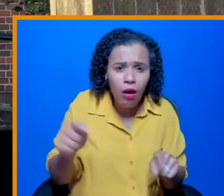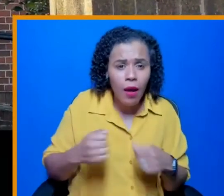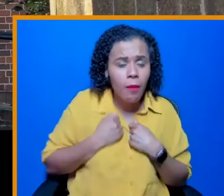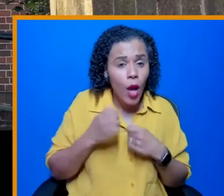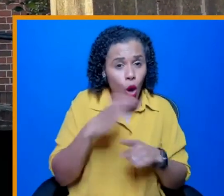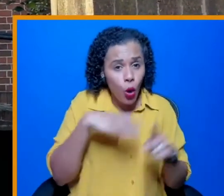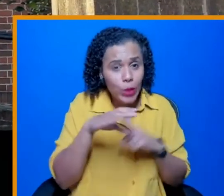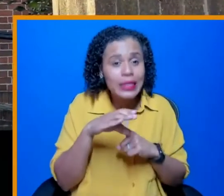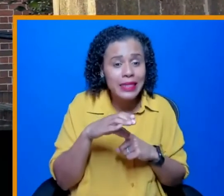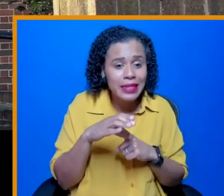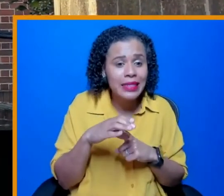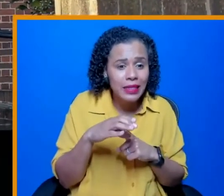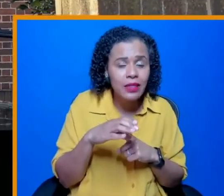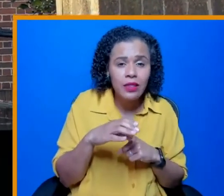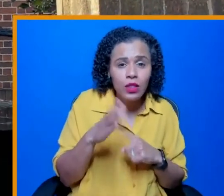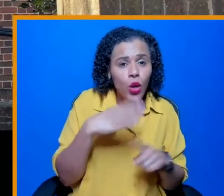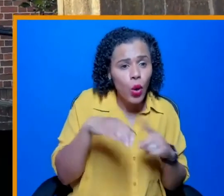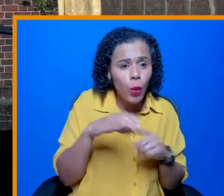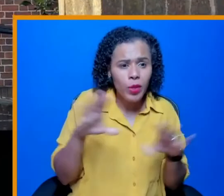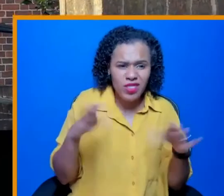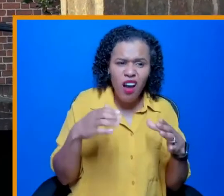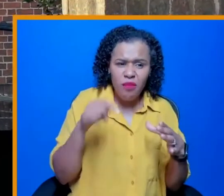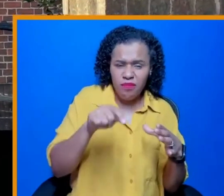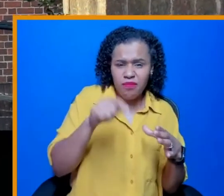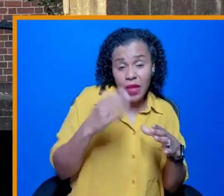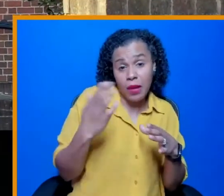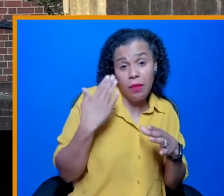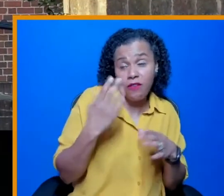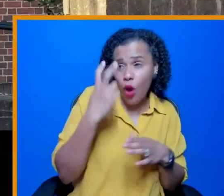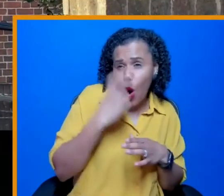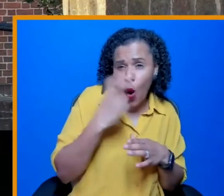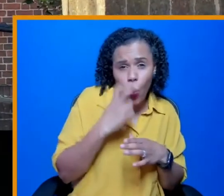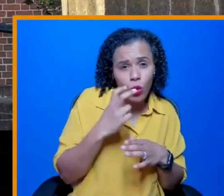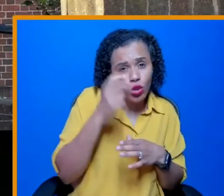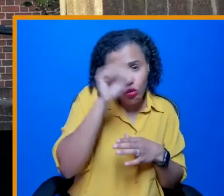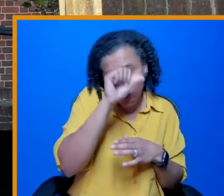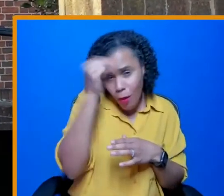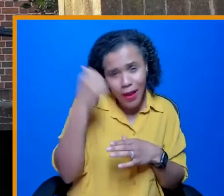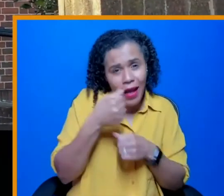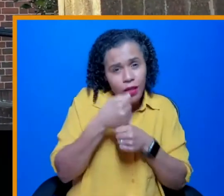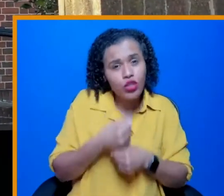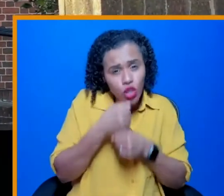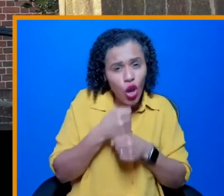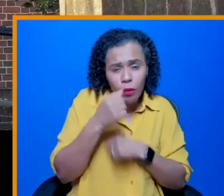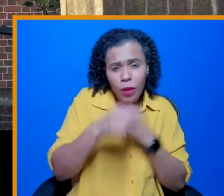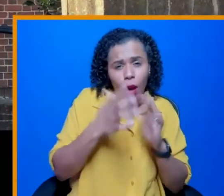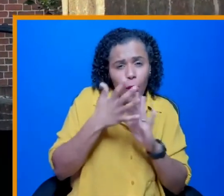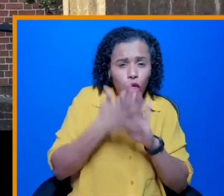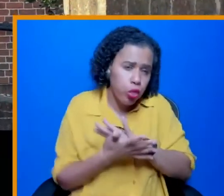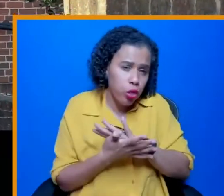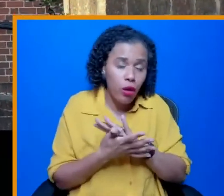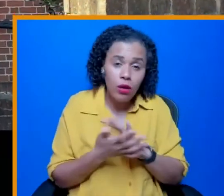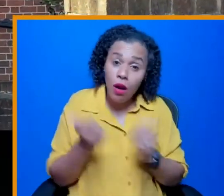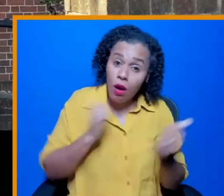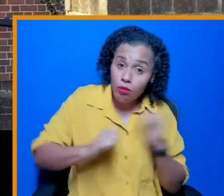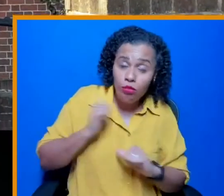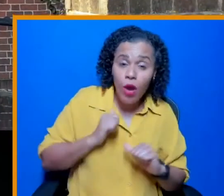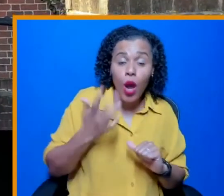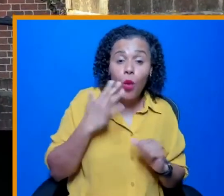it's this community hub here that used to be an old Roman Catholic church that went into disrepair. And I'm proud that when I chaired this